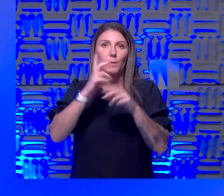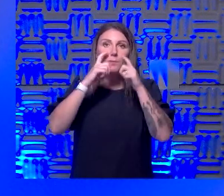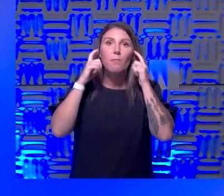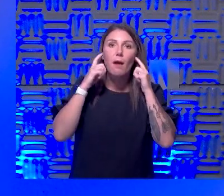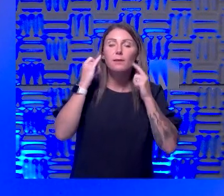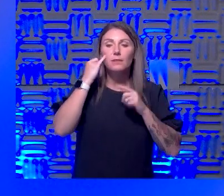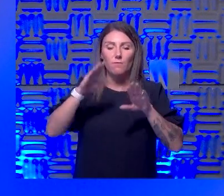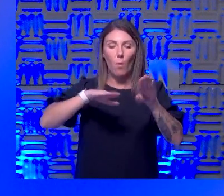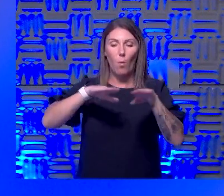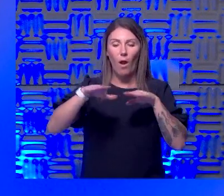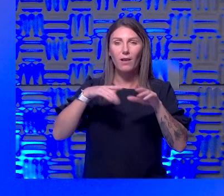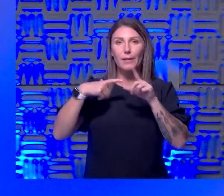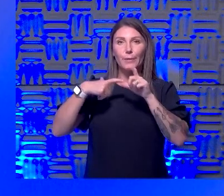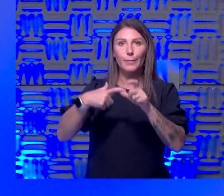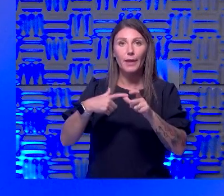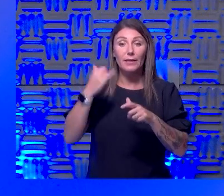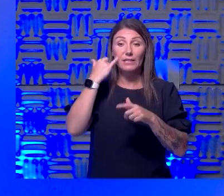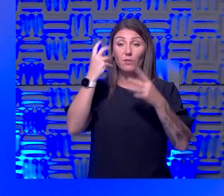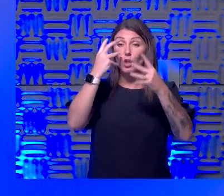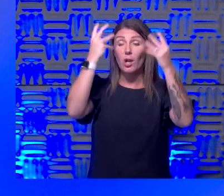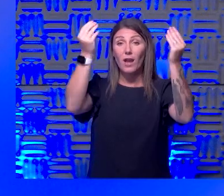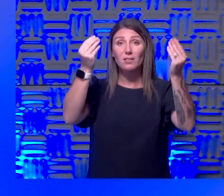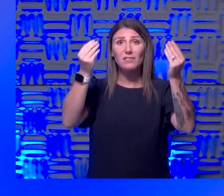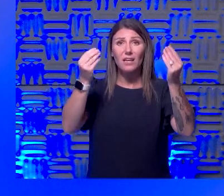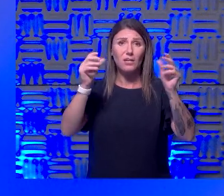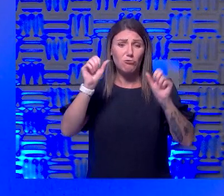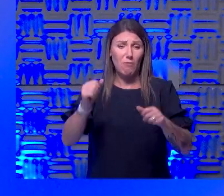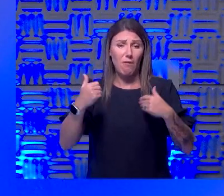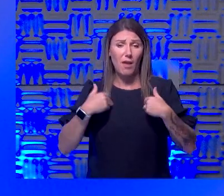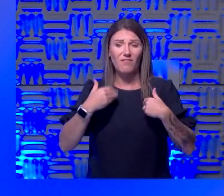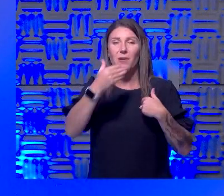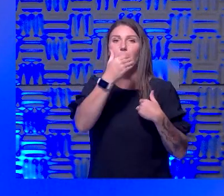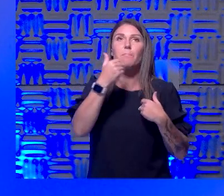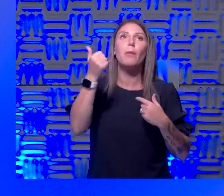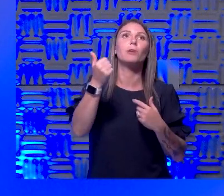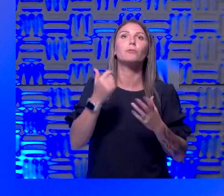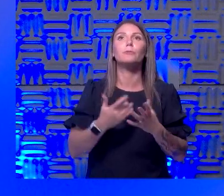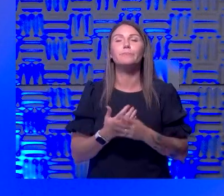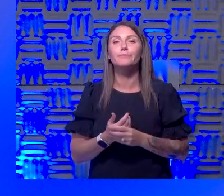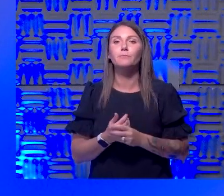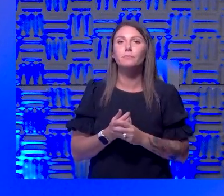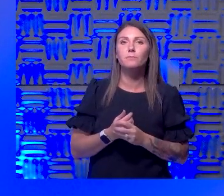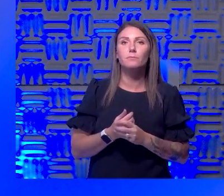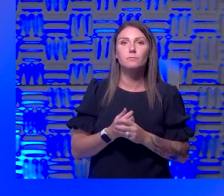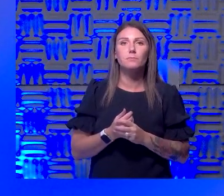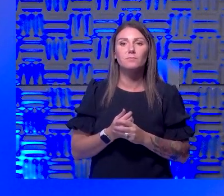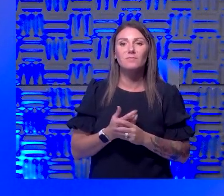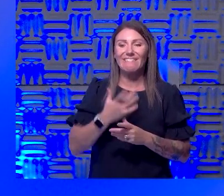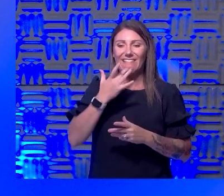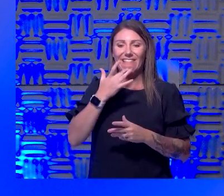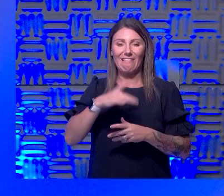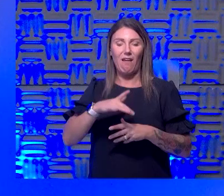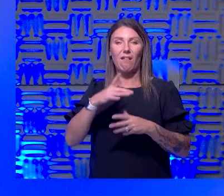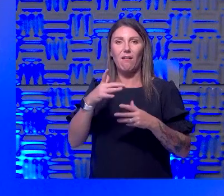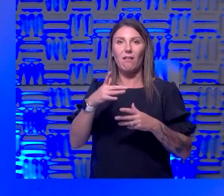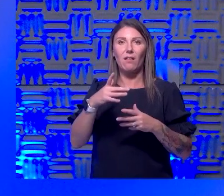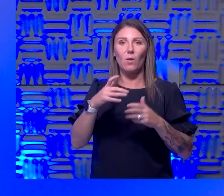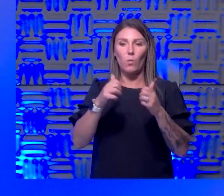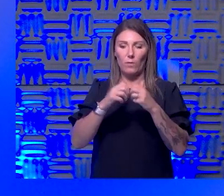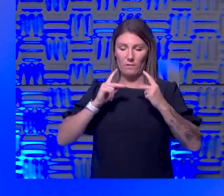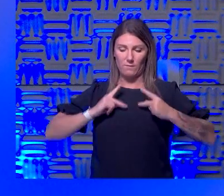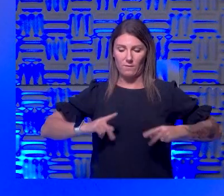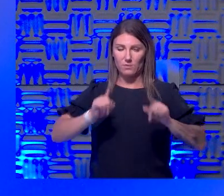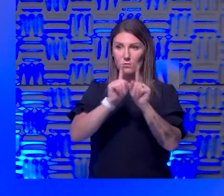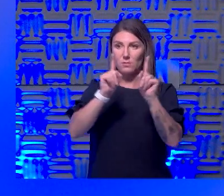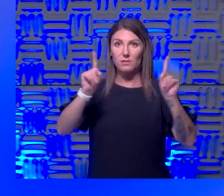that's walking or running. And if you are outside, you can have a lot better luck and results in physical distancing